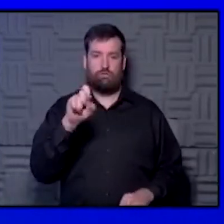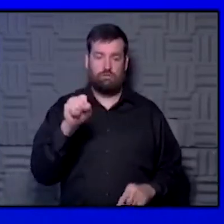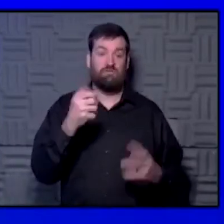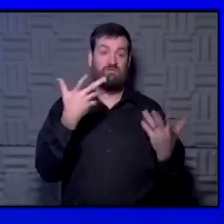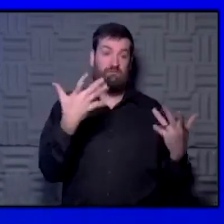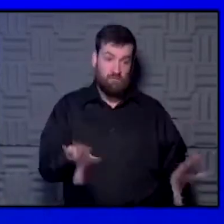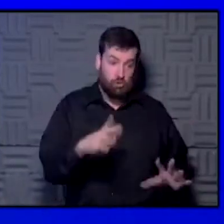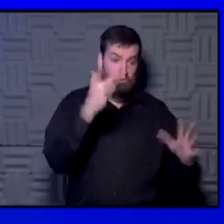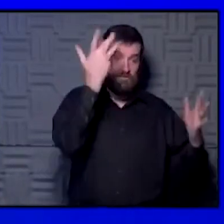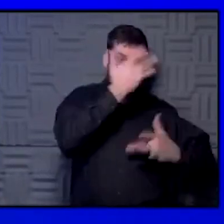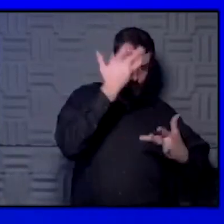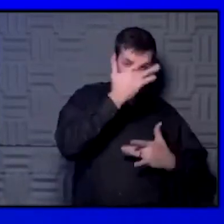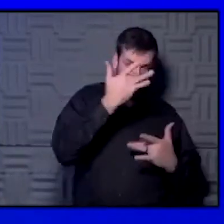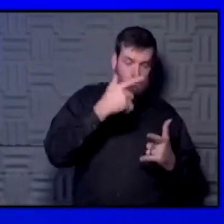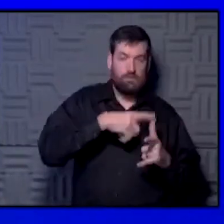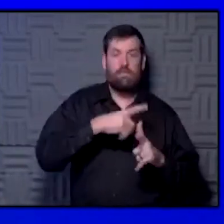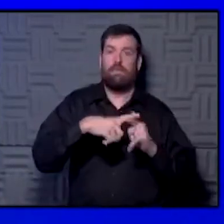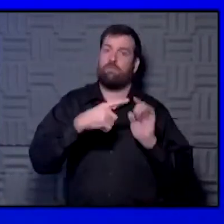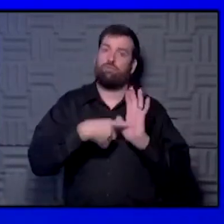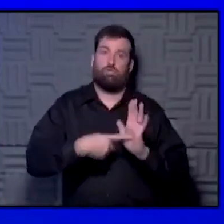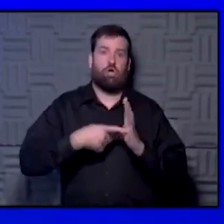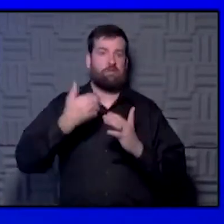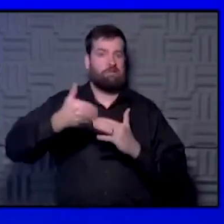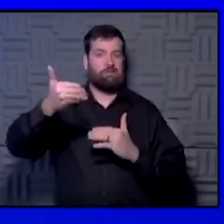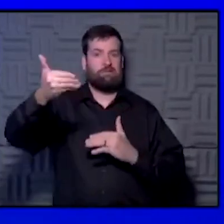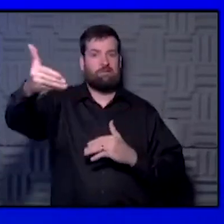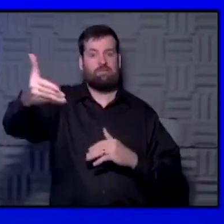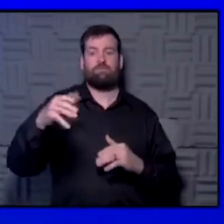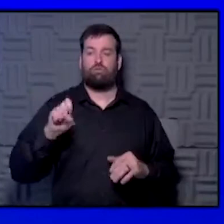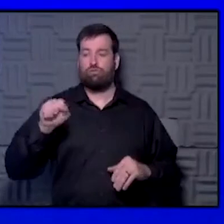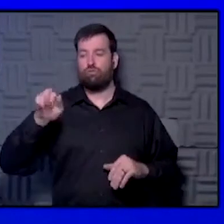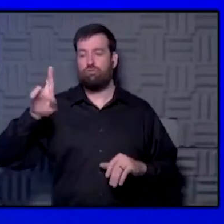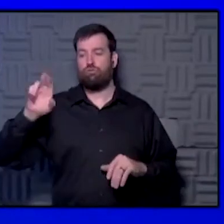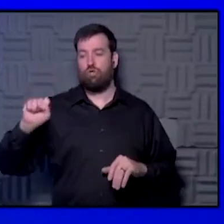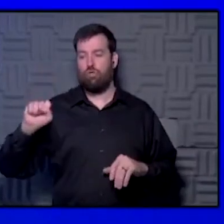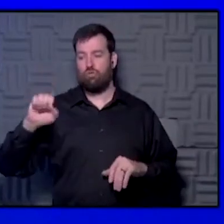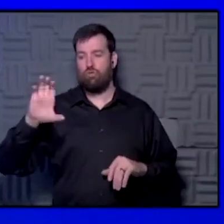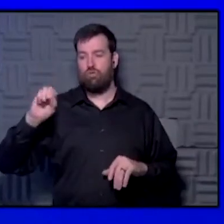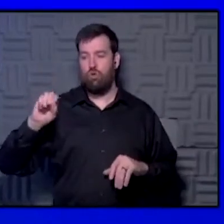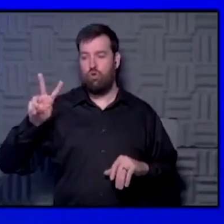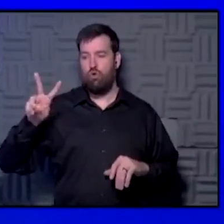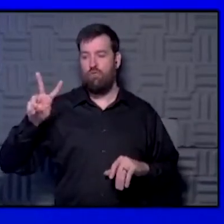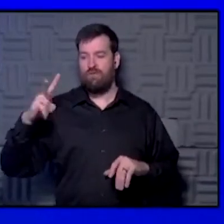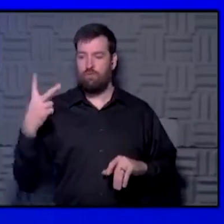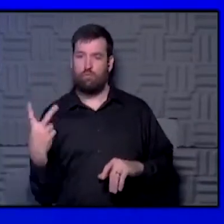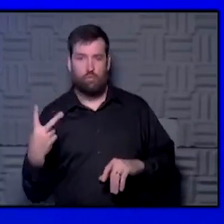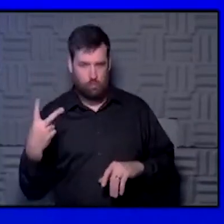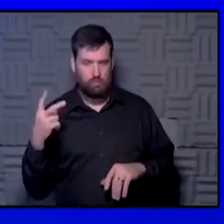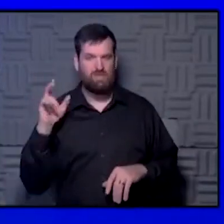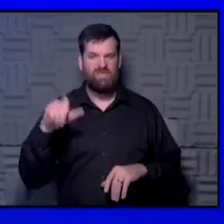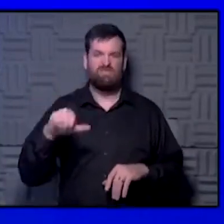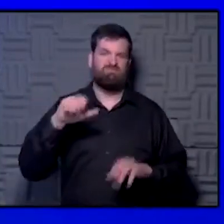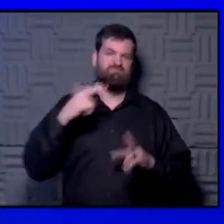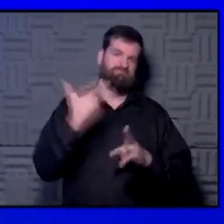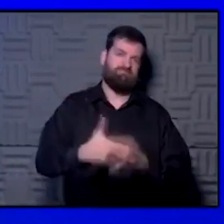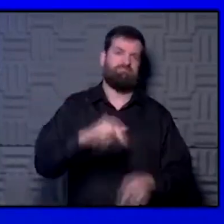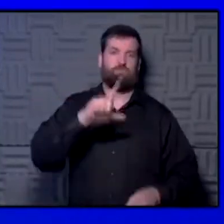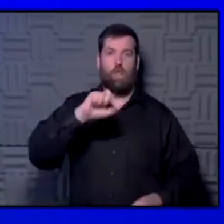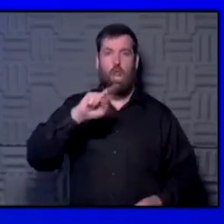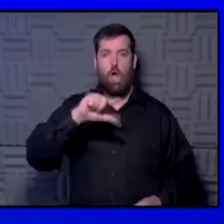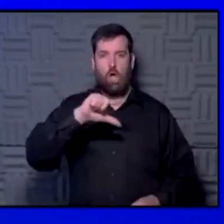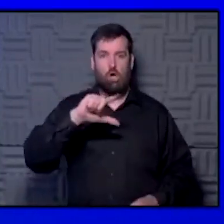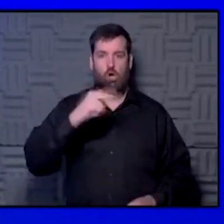having infection with SARS-CoV-2 or having COVID-19. That's the long haulers. We know that